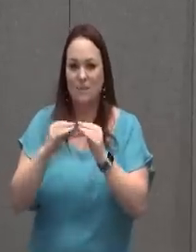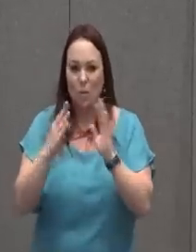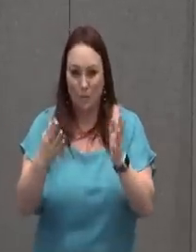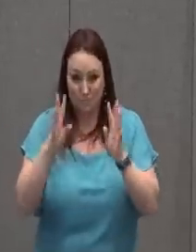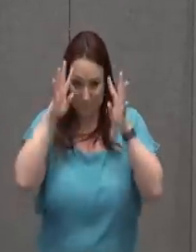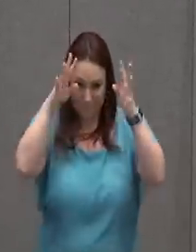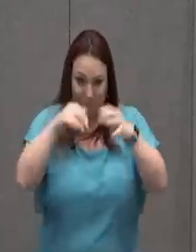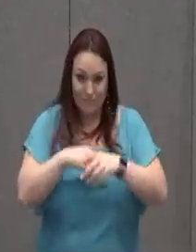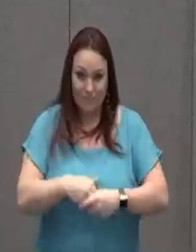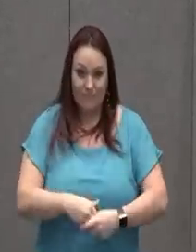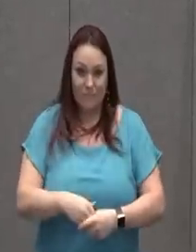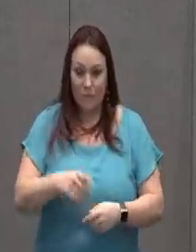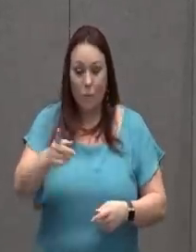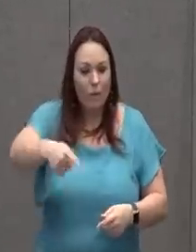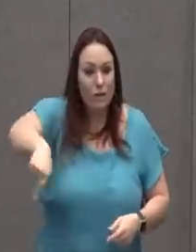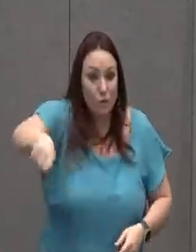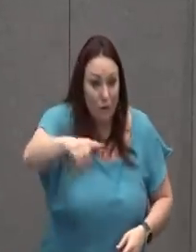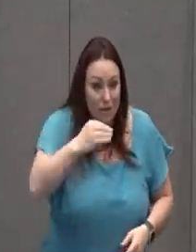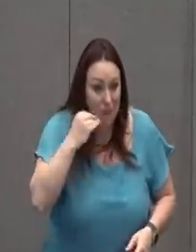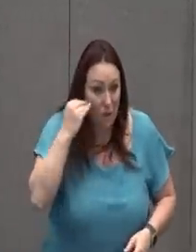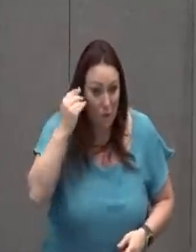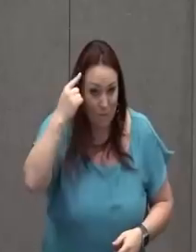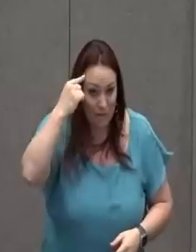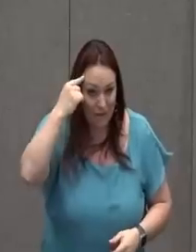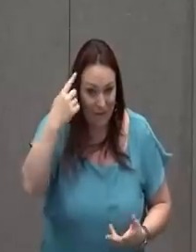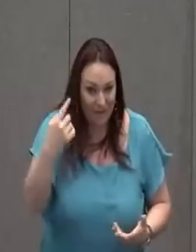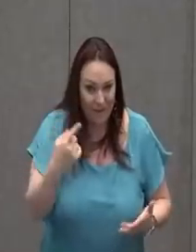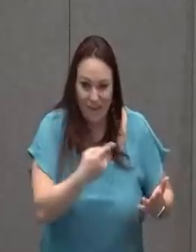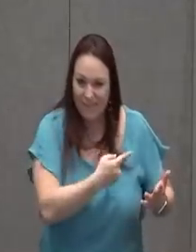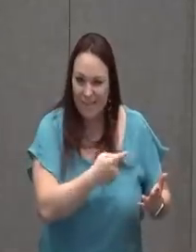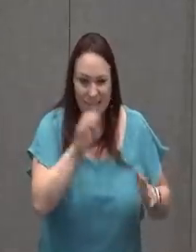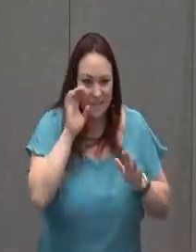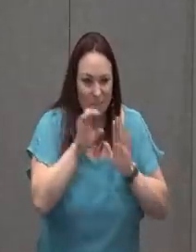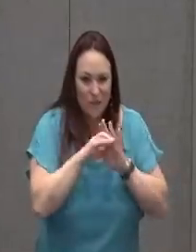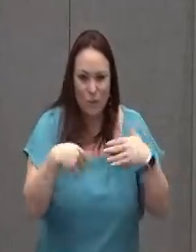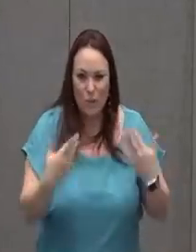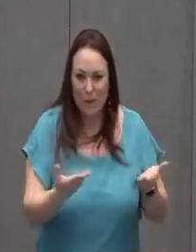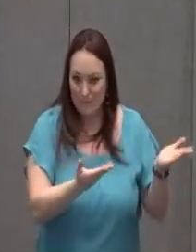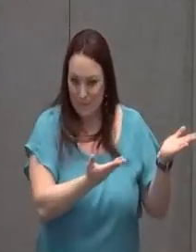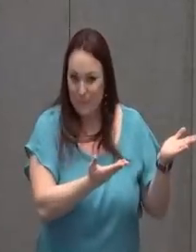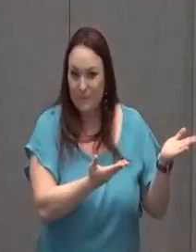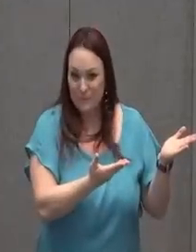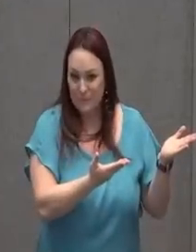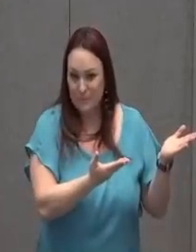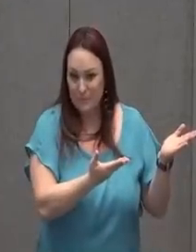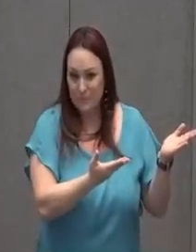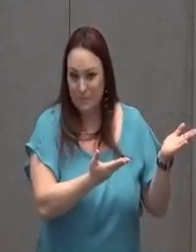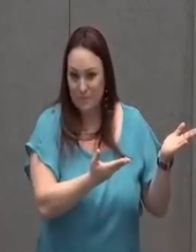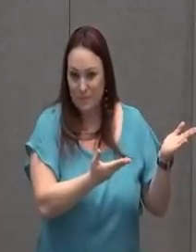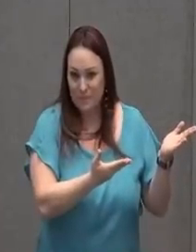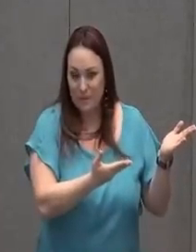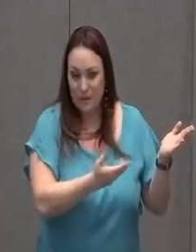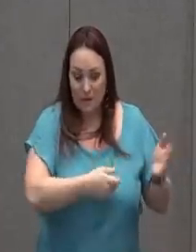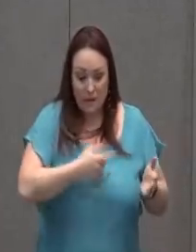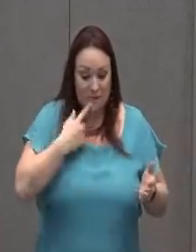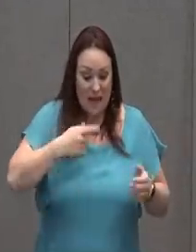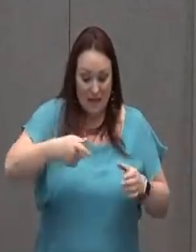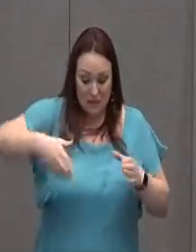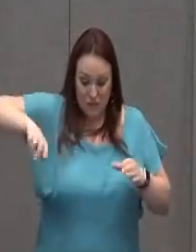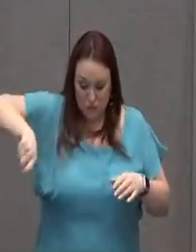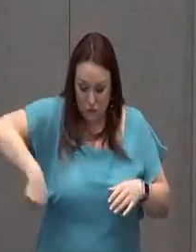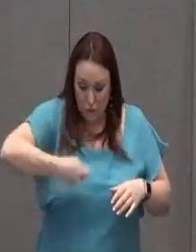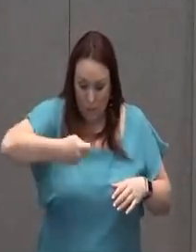come up with. What do you all think out there? What could this picture be? Then the giant scoop stirred